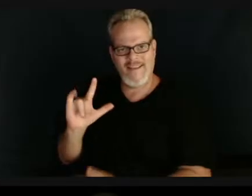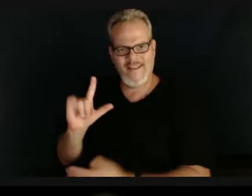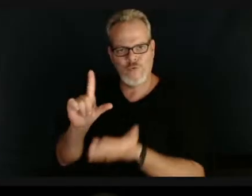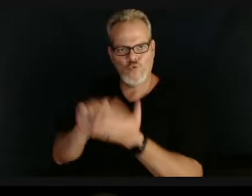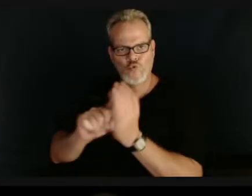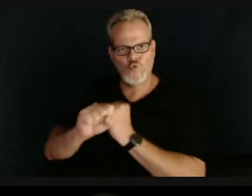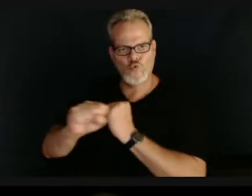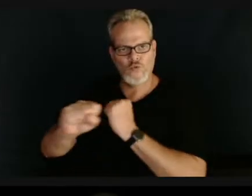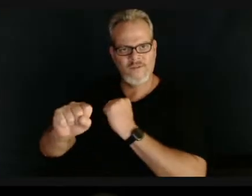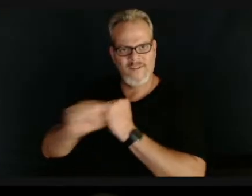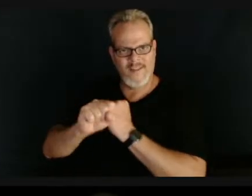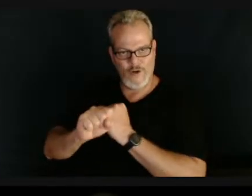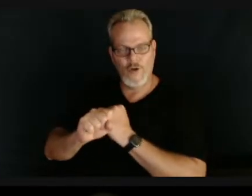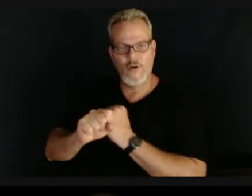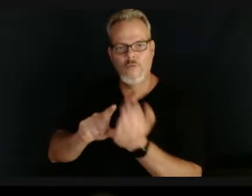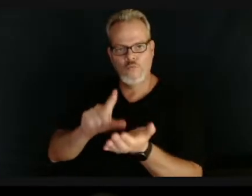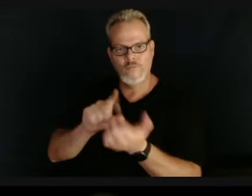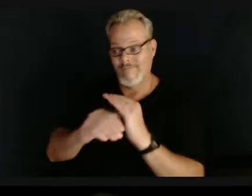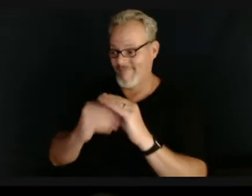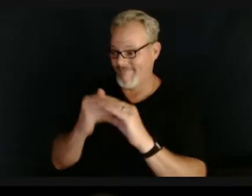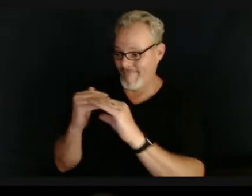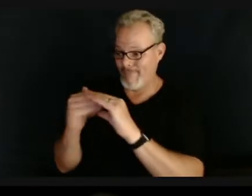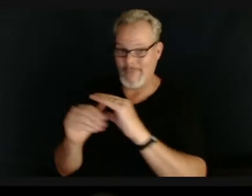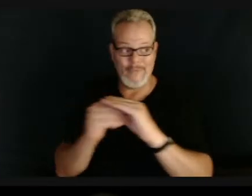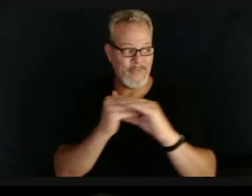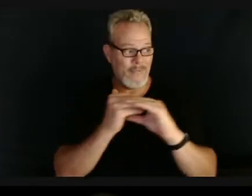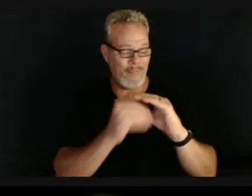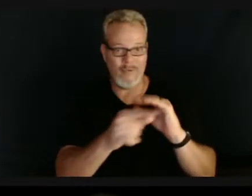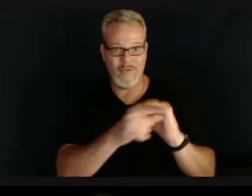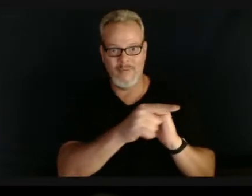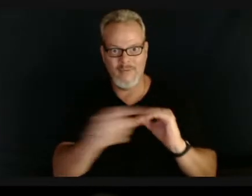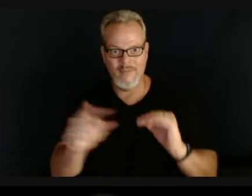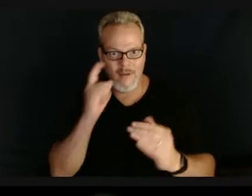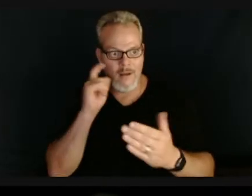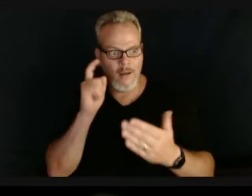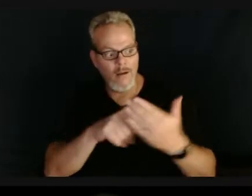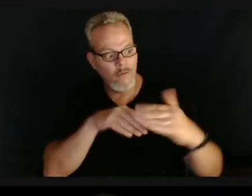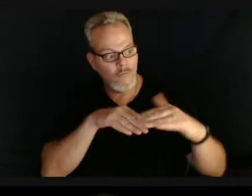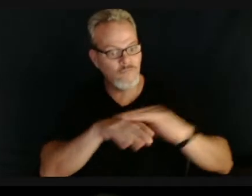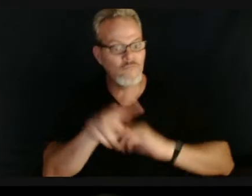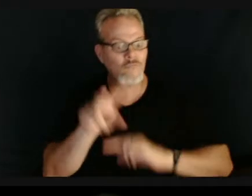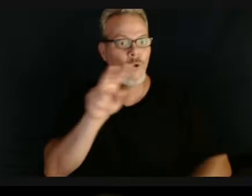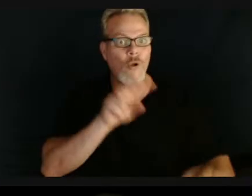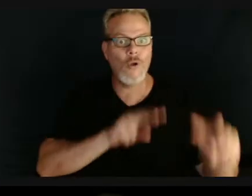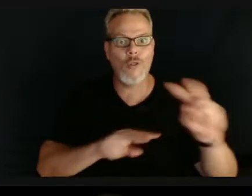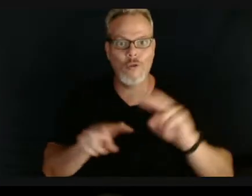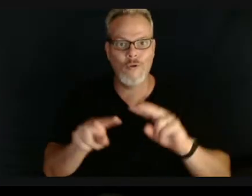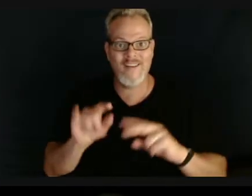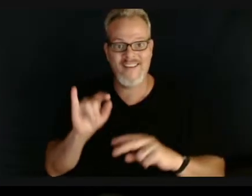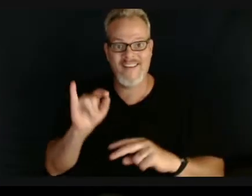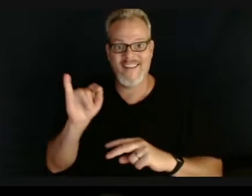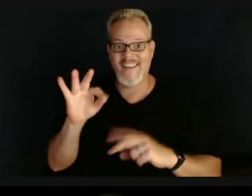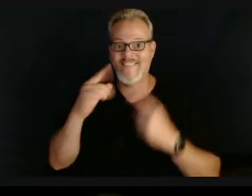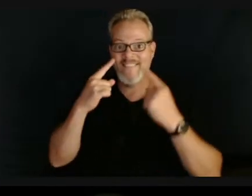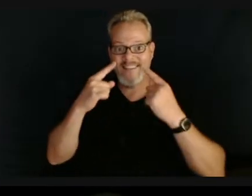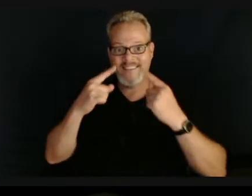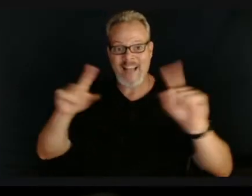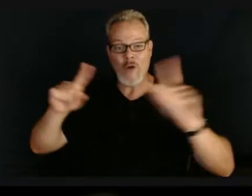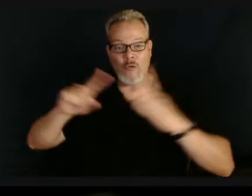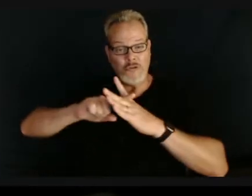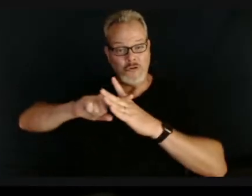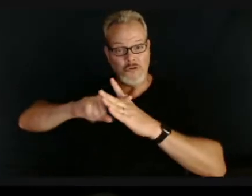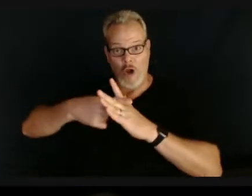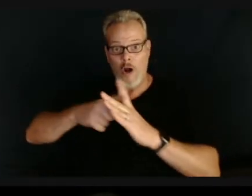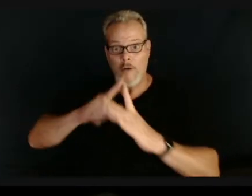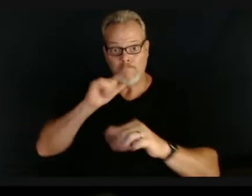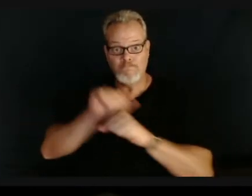alerts, right? Well, we can email you when something does happen. You can go and take a peek then, right? whenever they announce the start of the episode officially, maybe the